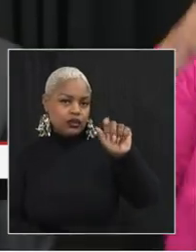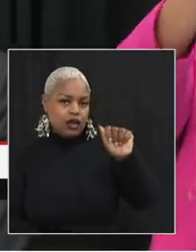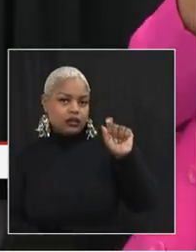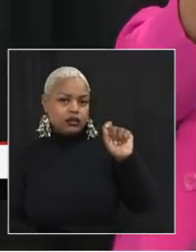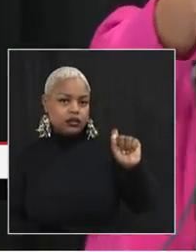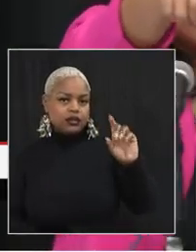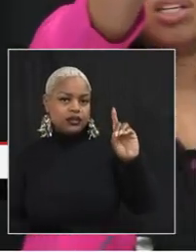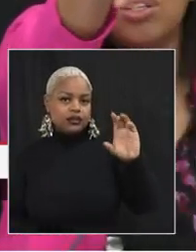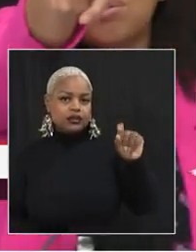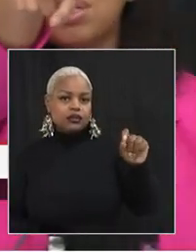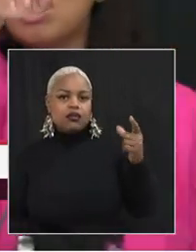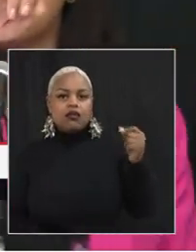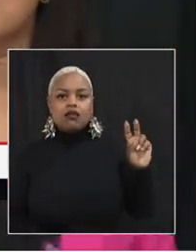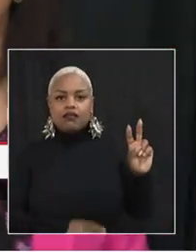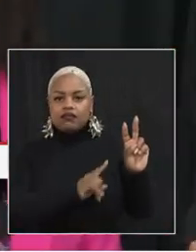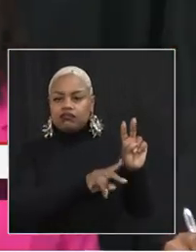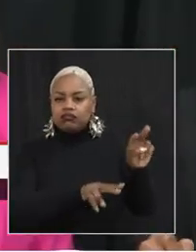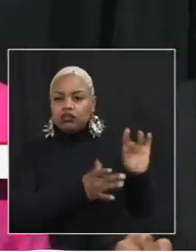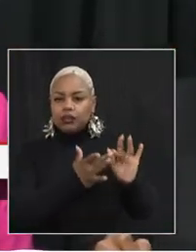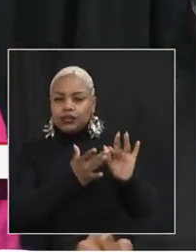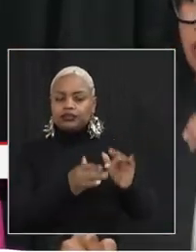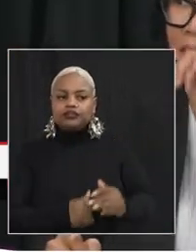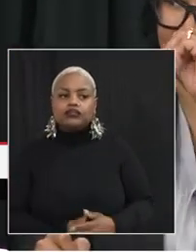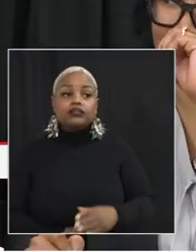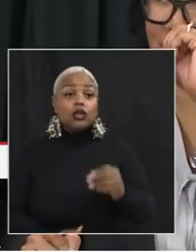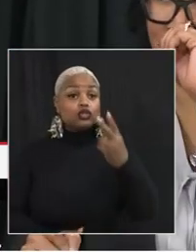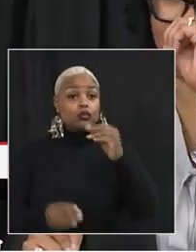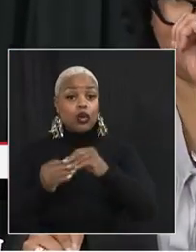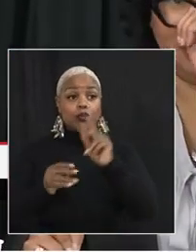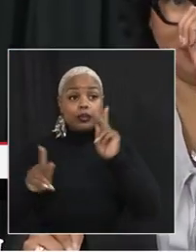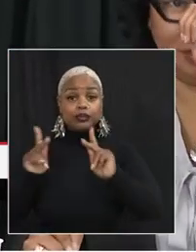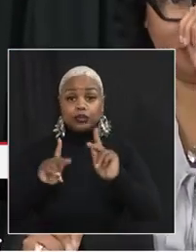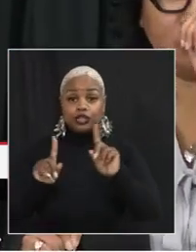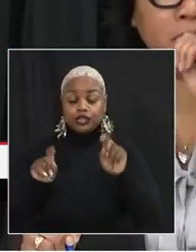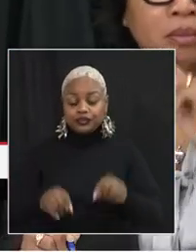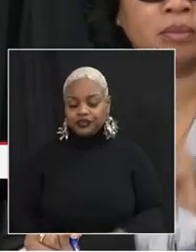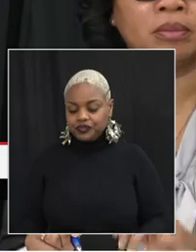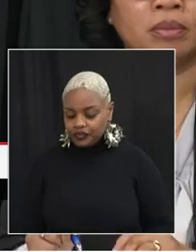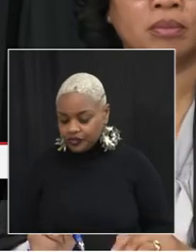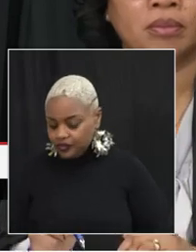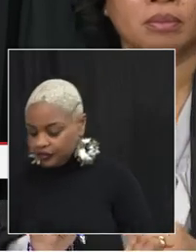Mota.dc.gov. Okay, it's a question here and a question here and a question here.